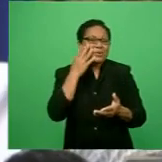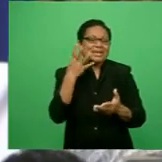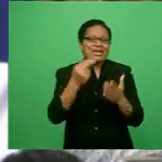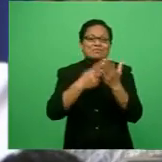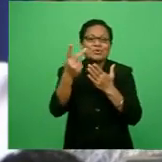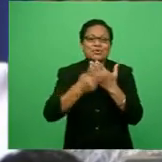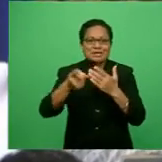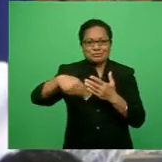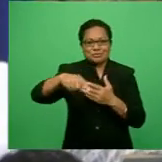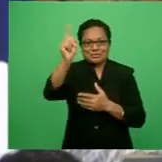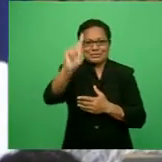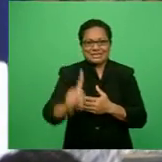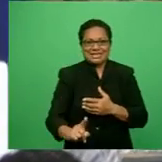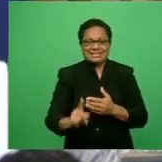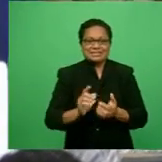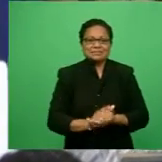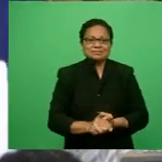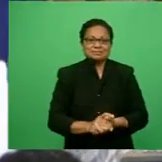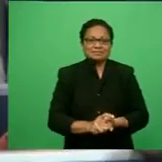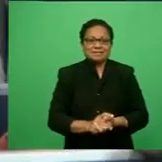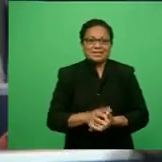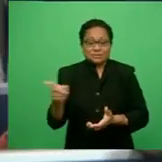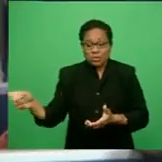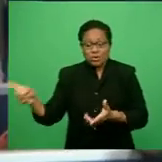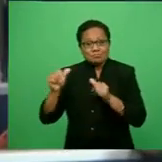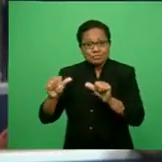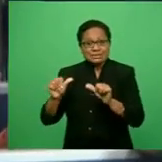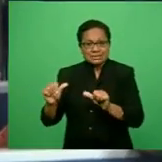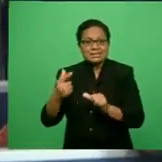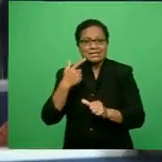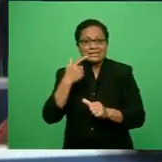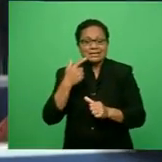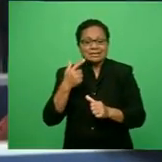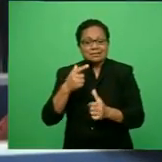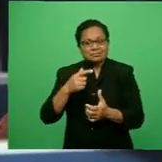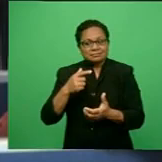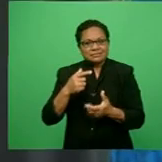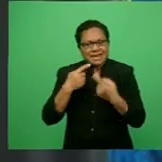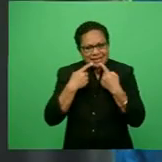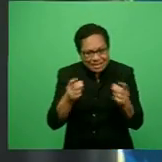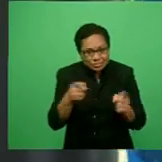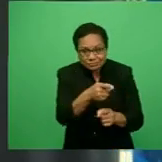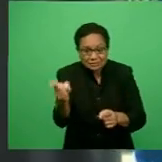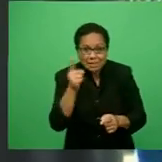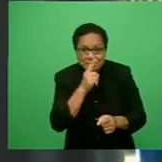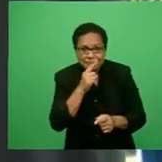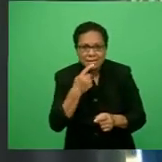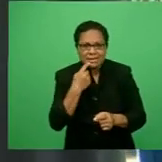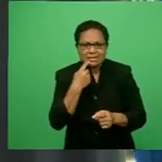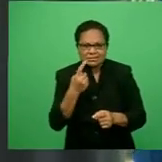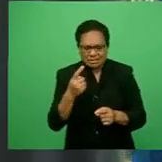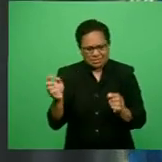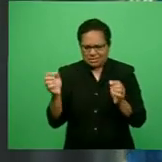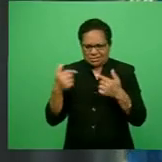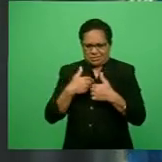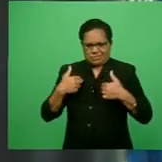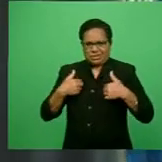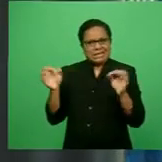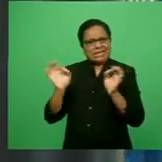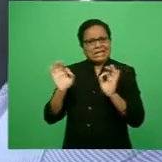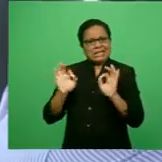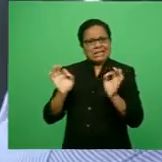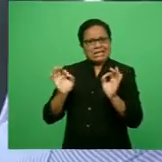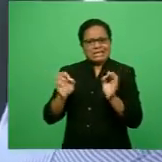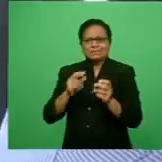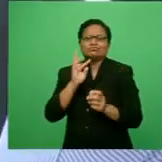general meeting in SUVA today. Tikunduandua assured the supporters and members present at the celebration that none of the funds have